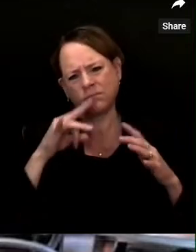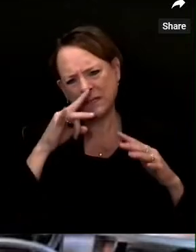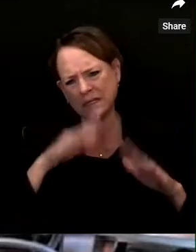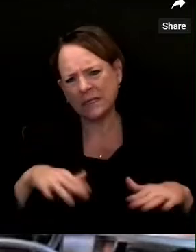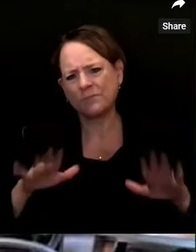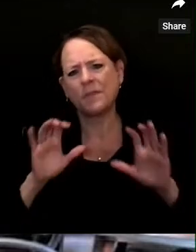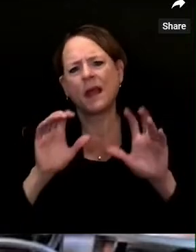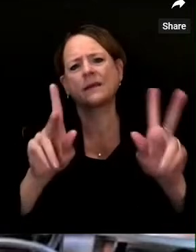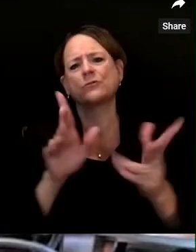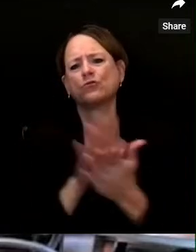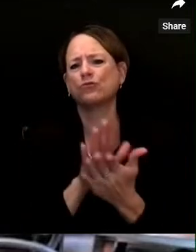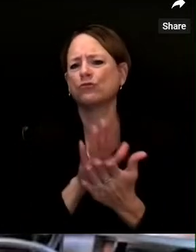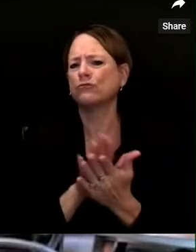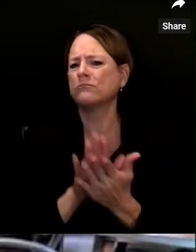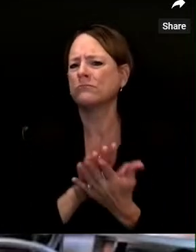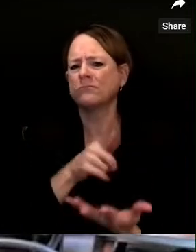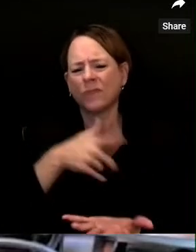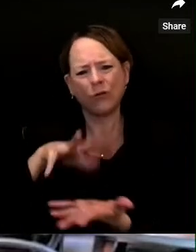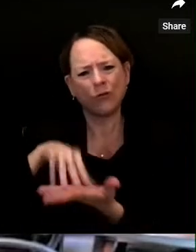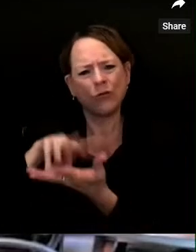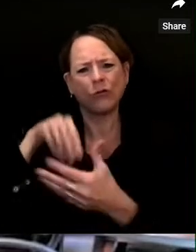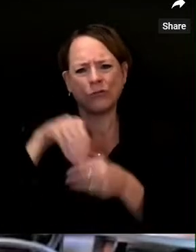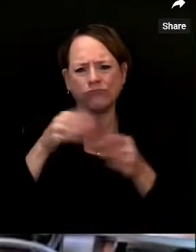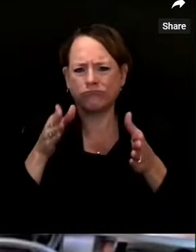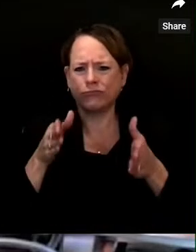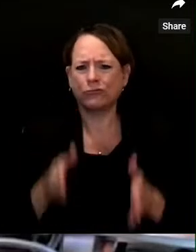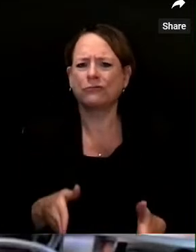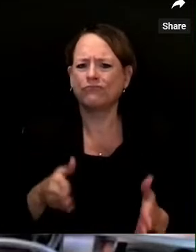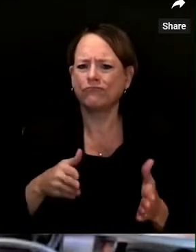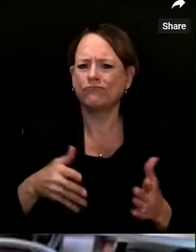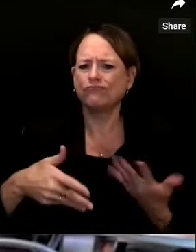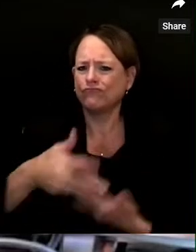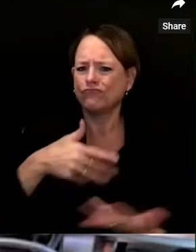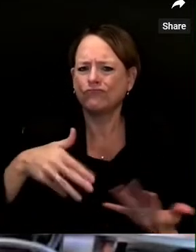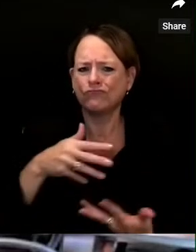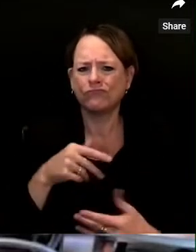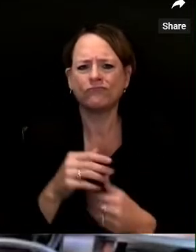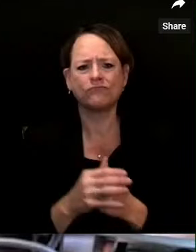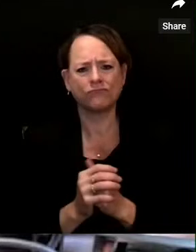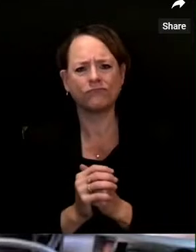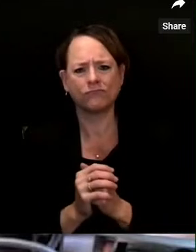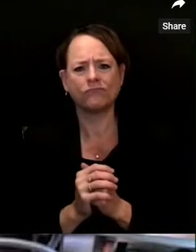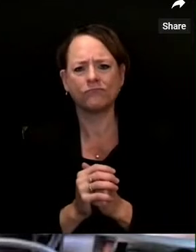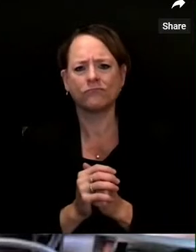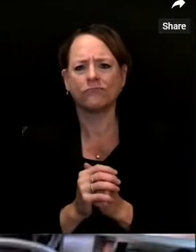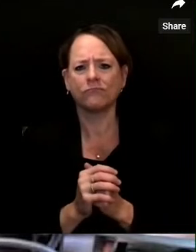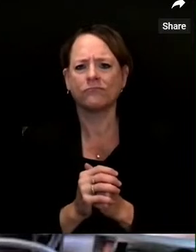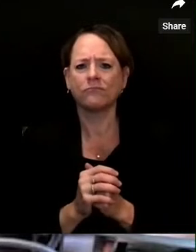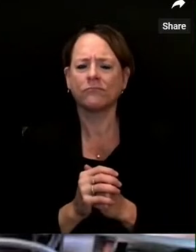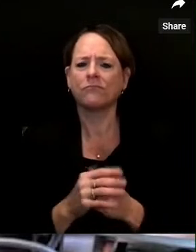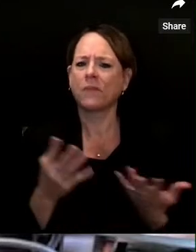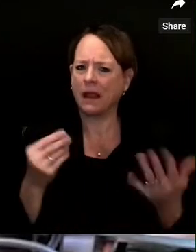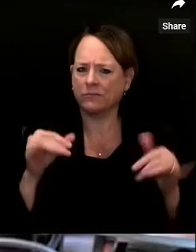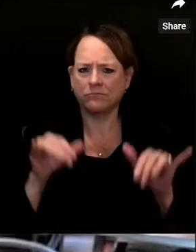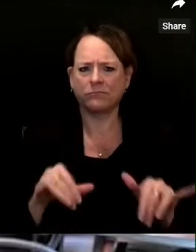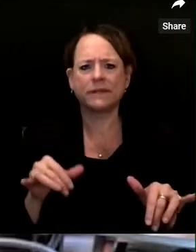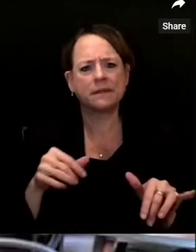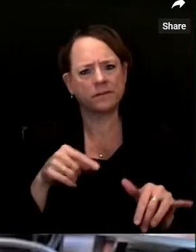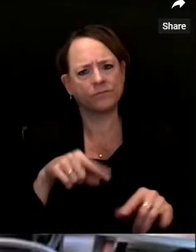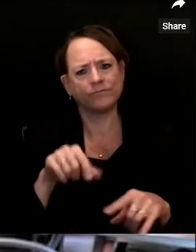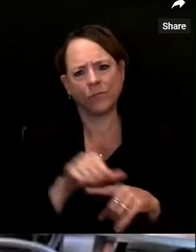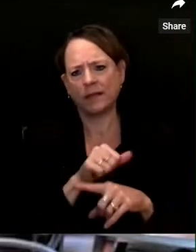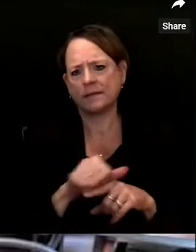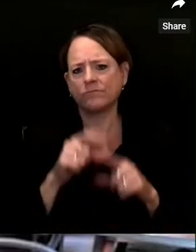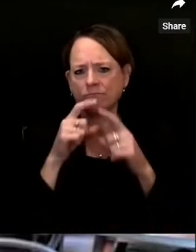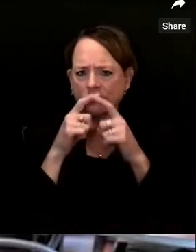the prevention strategies that we know work. We need our kids and our teachers and our school staff to be wearing masks.